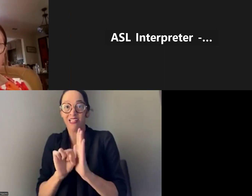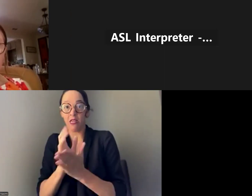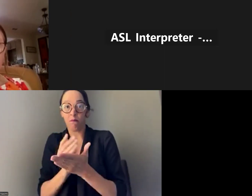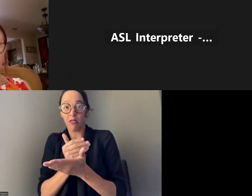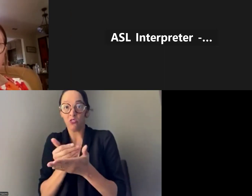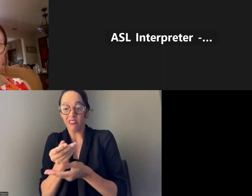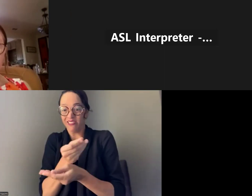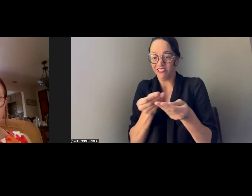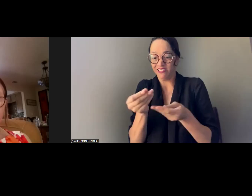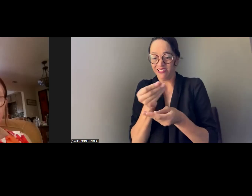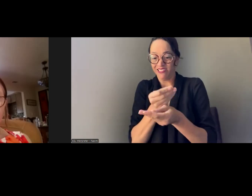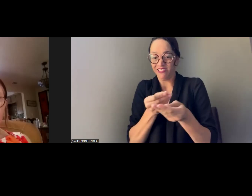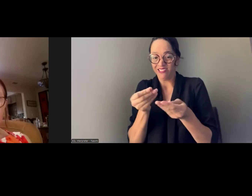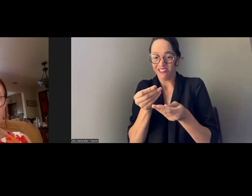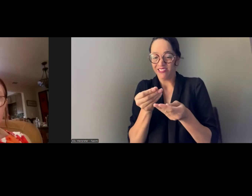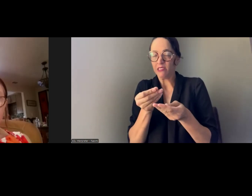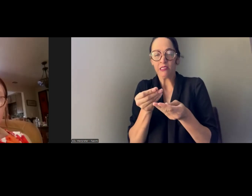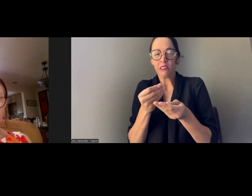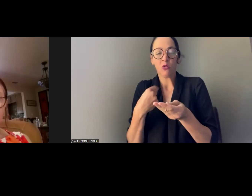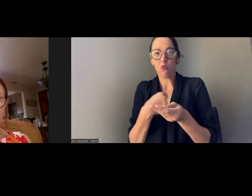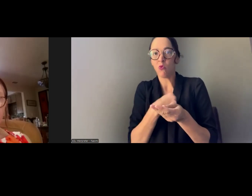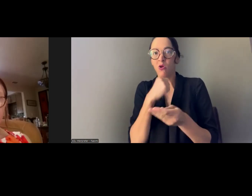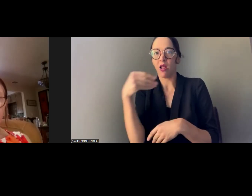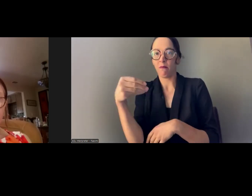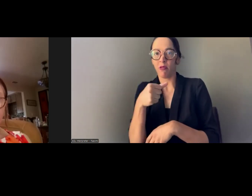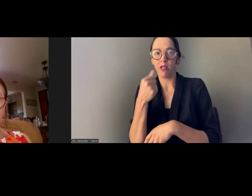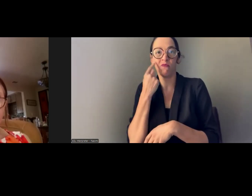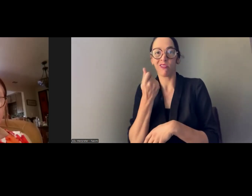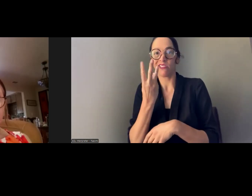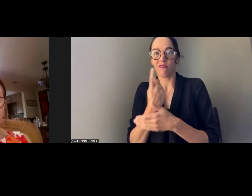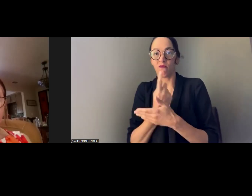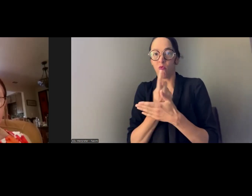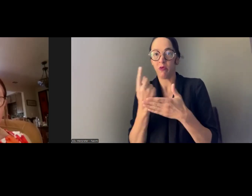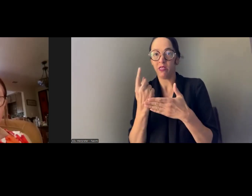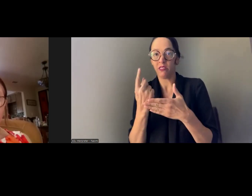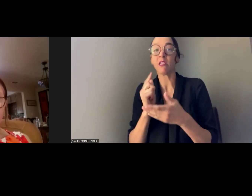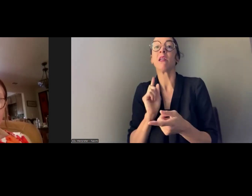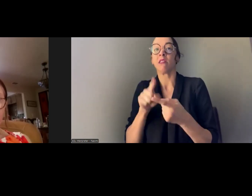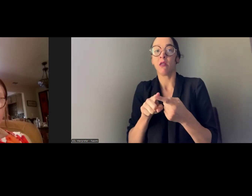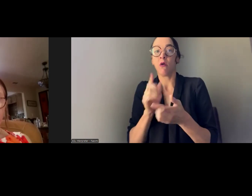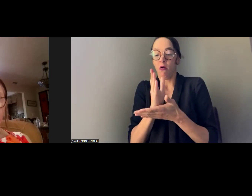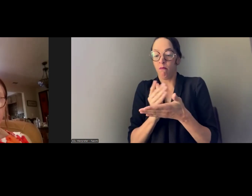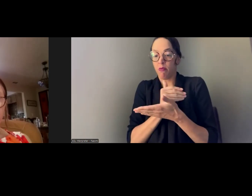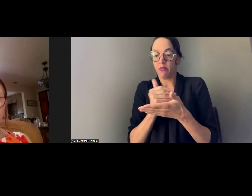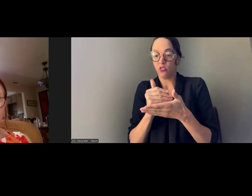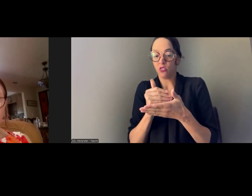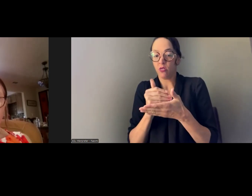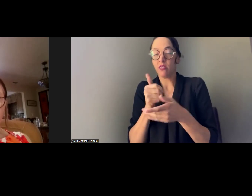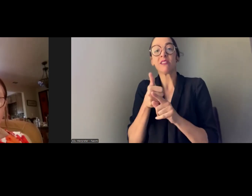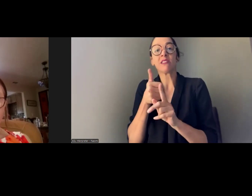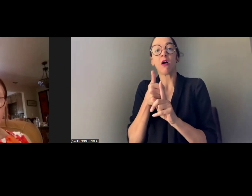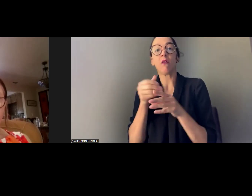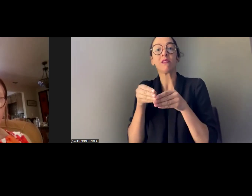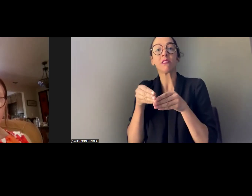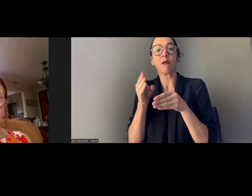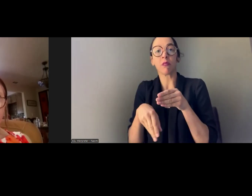getting paid for several weeks until the budget has been completed and we get through the July